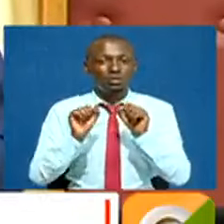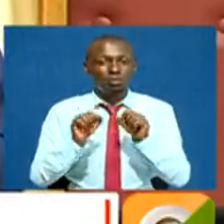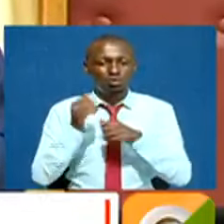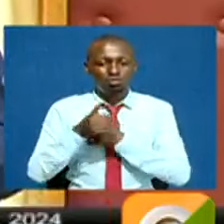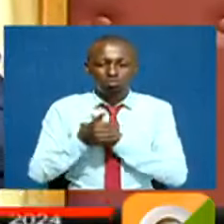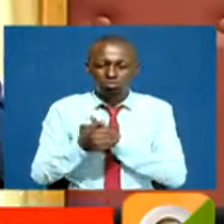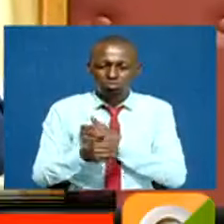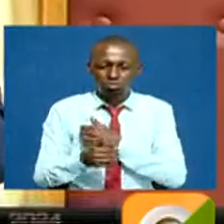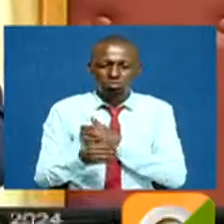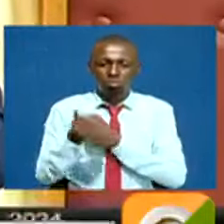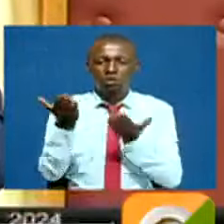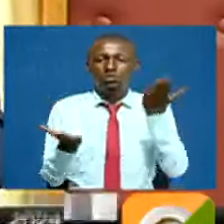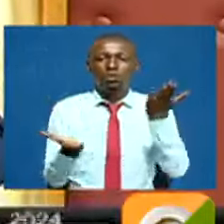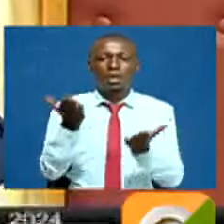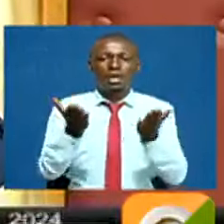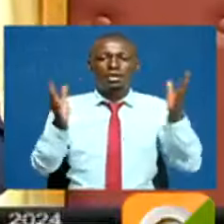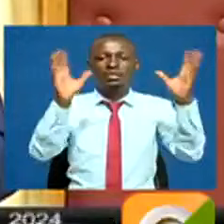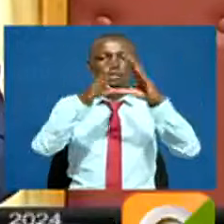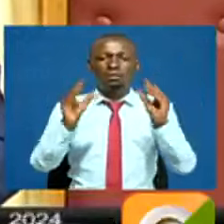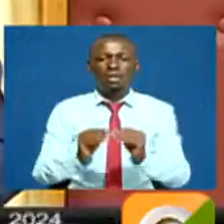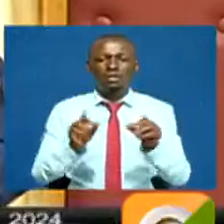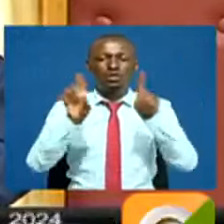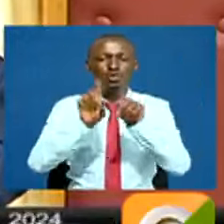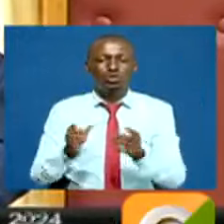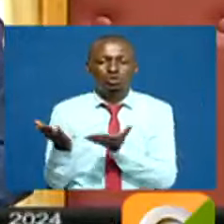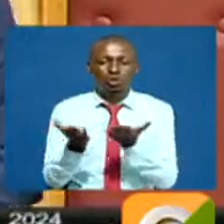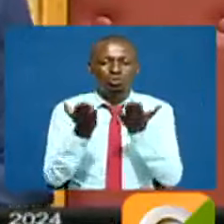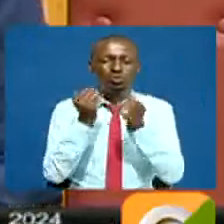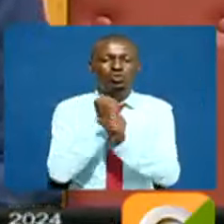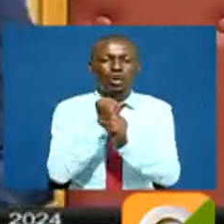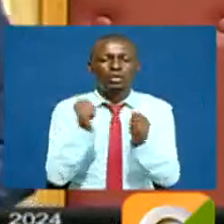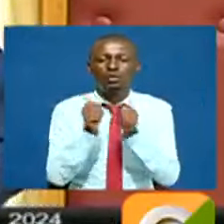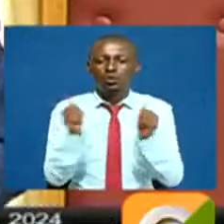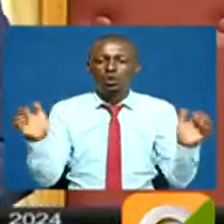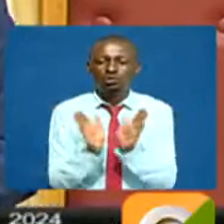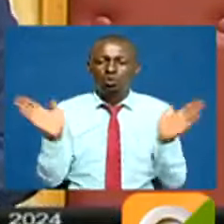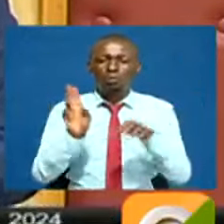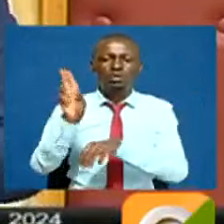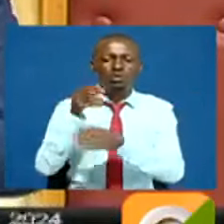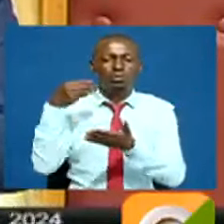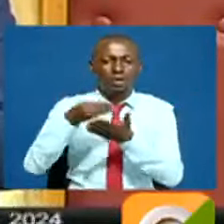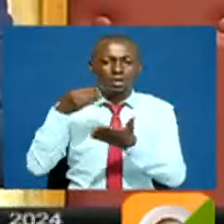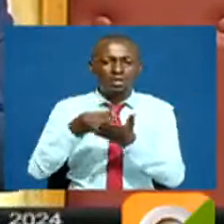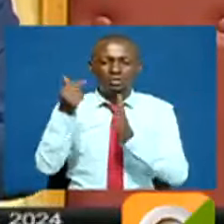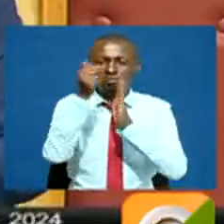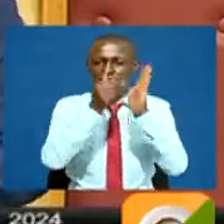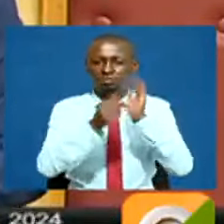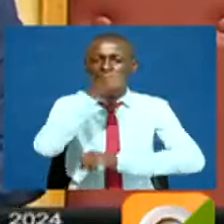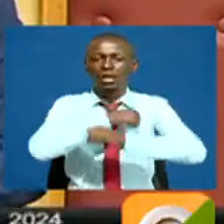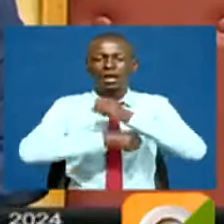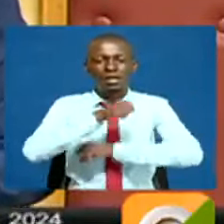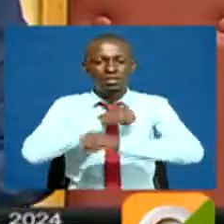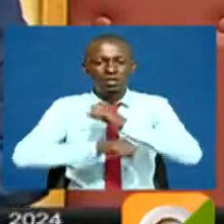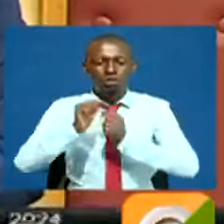towards a balanced budget and further improve efficiency in public spending, the following broad, bold actions